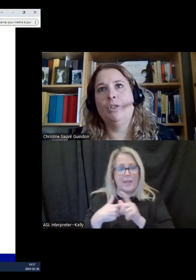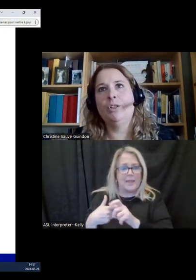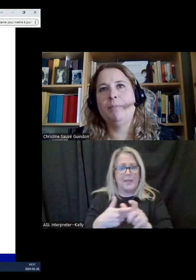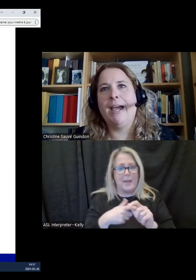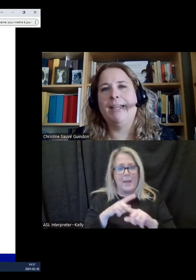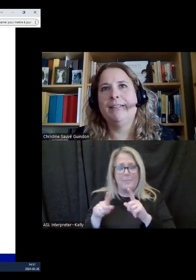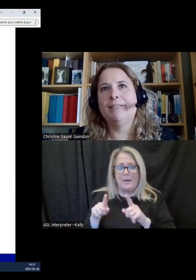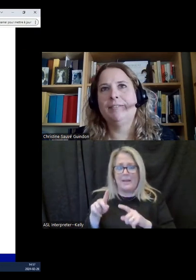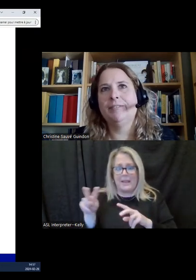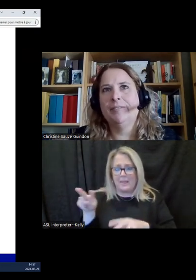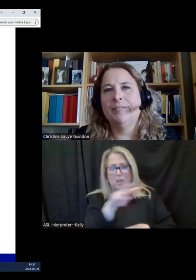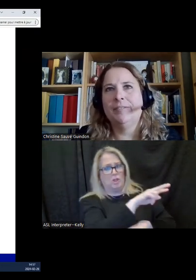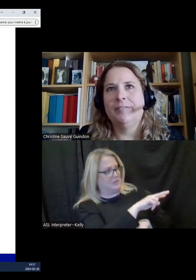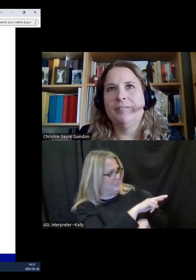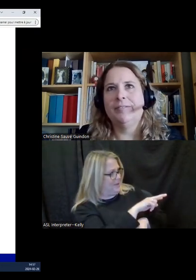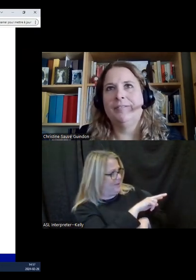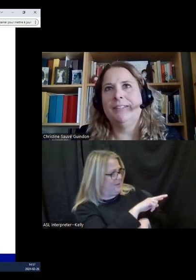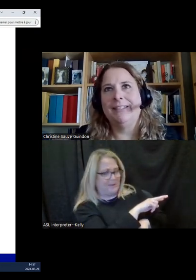But he looks back